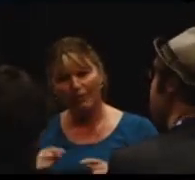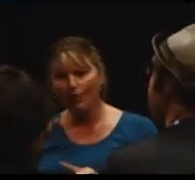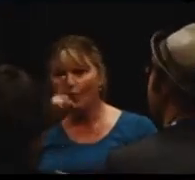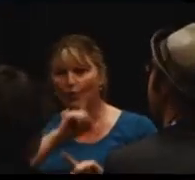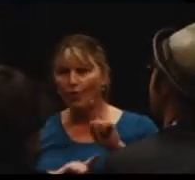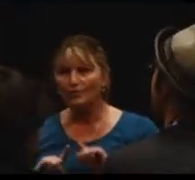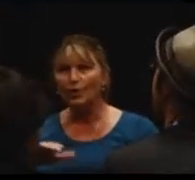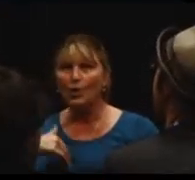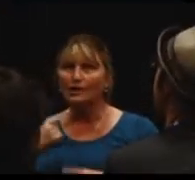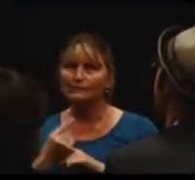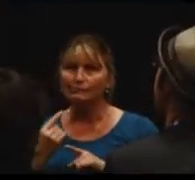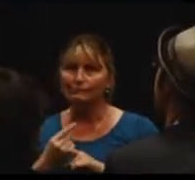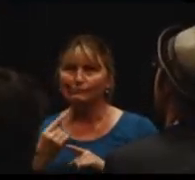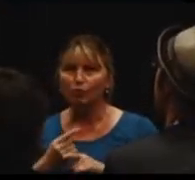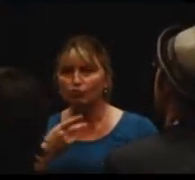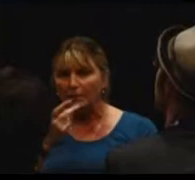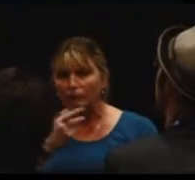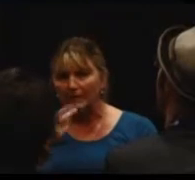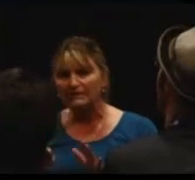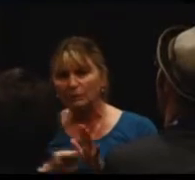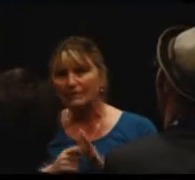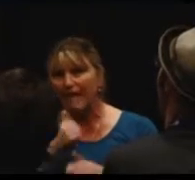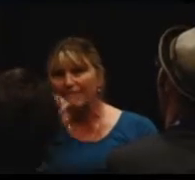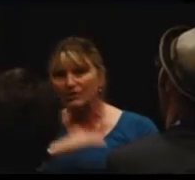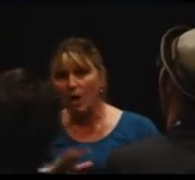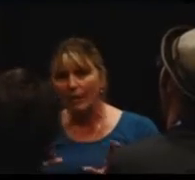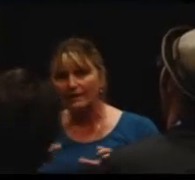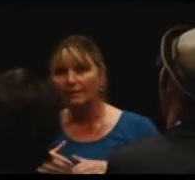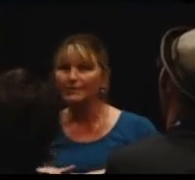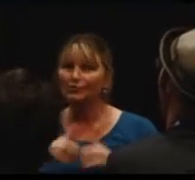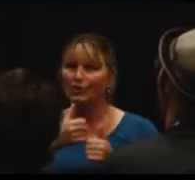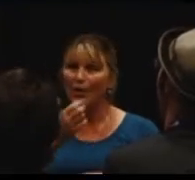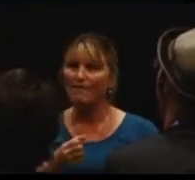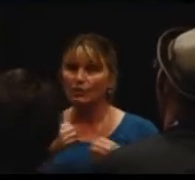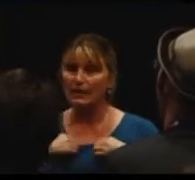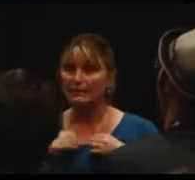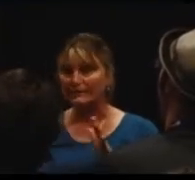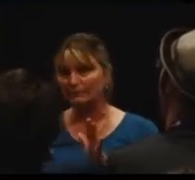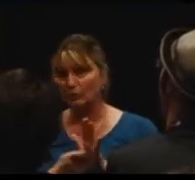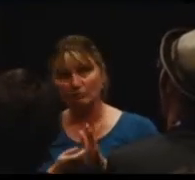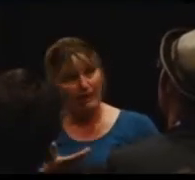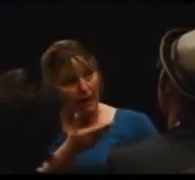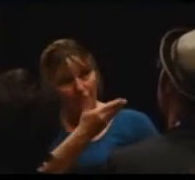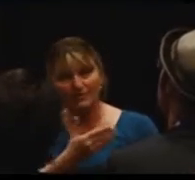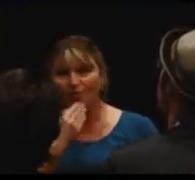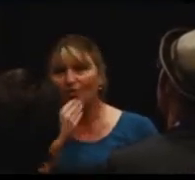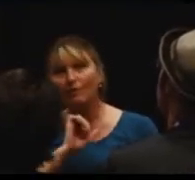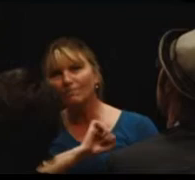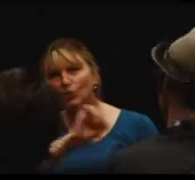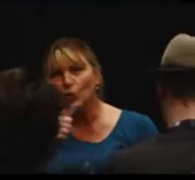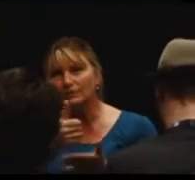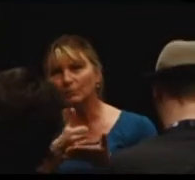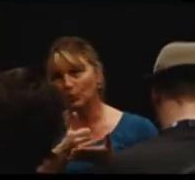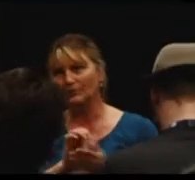about sponsors at every session. It's also a pleasure to have these great companies as sponsors here. So thank you to you all for your support.